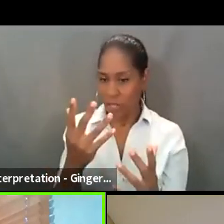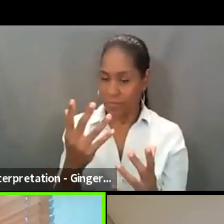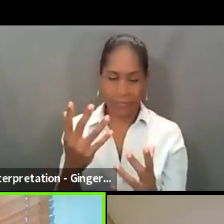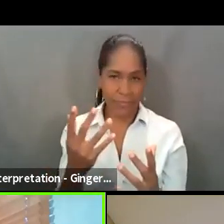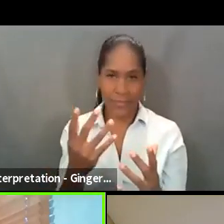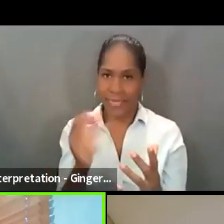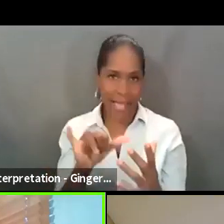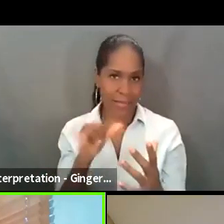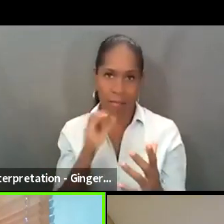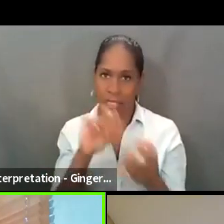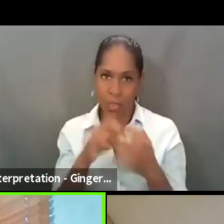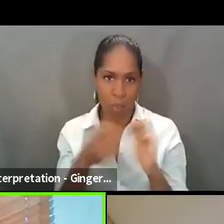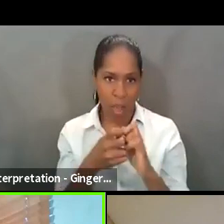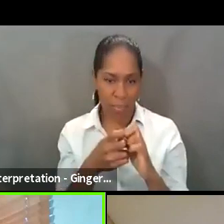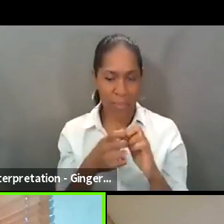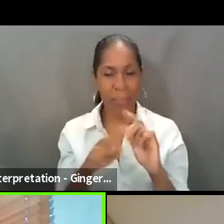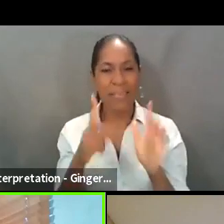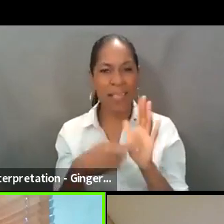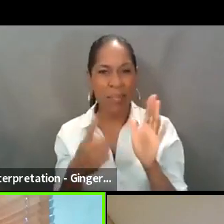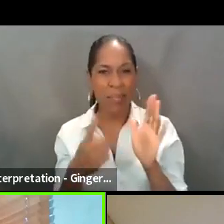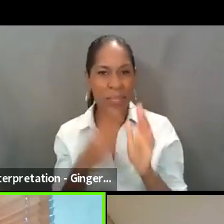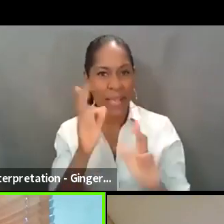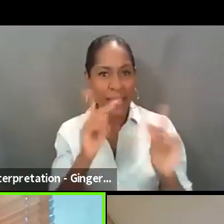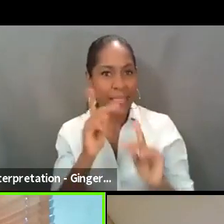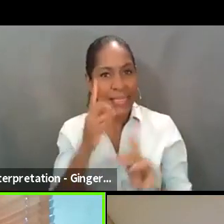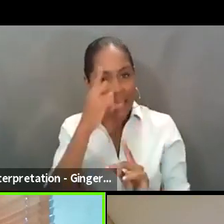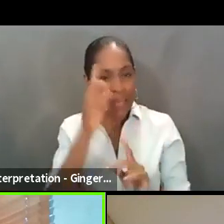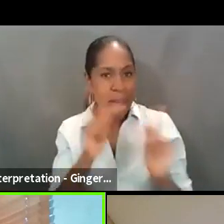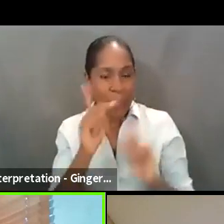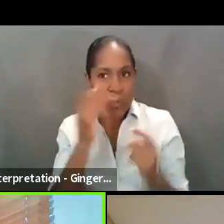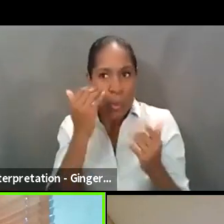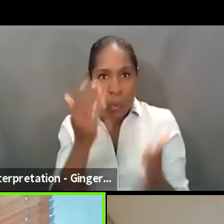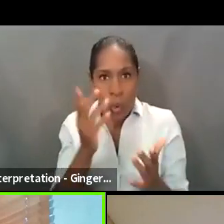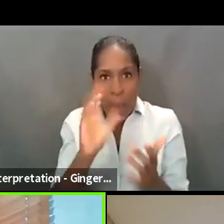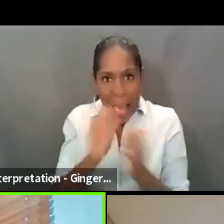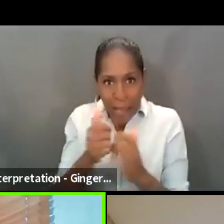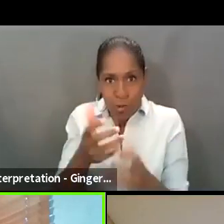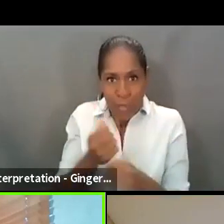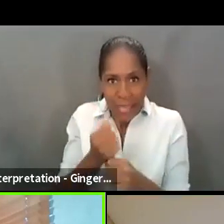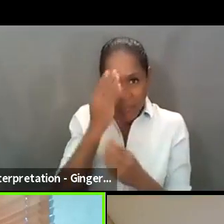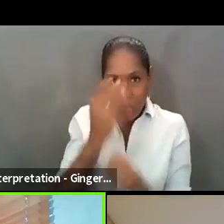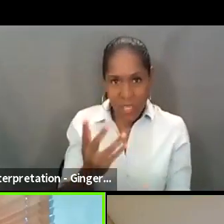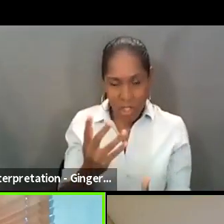that people sometimes don't know where to go, but I will say,